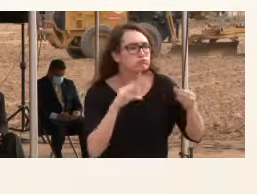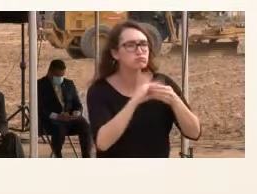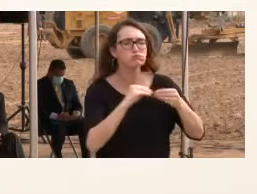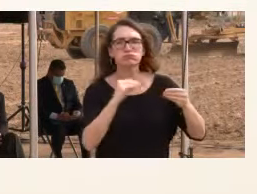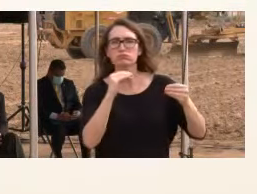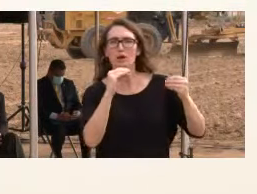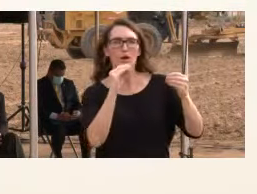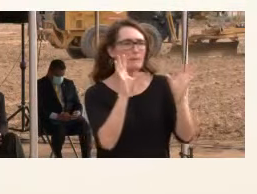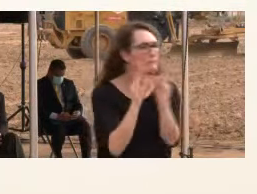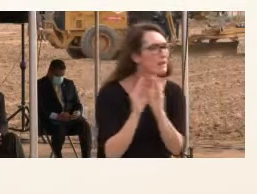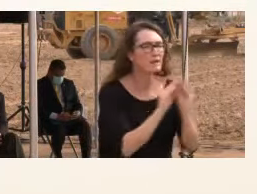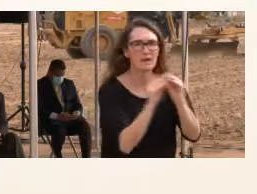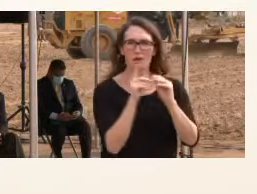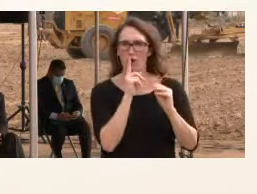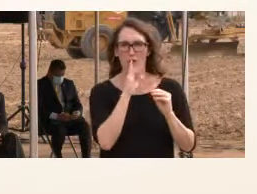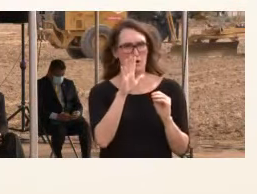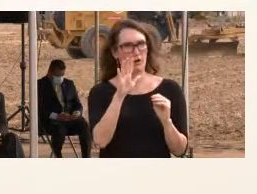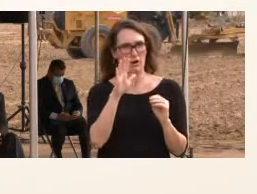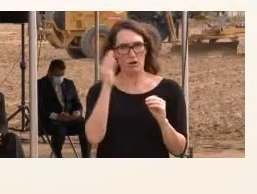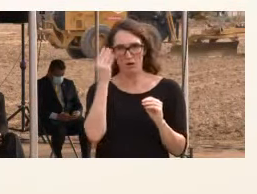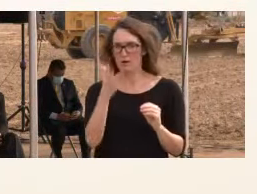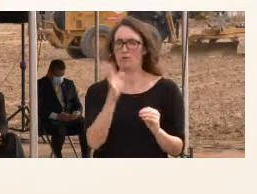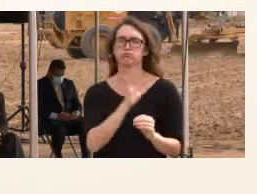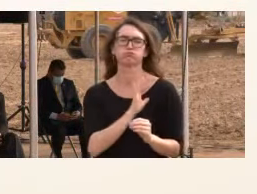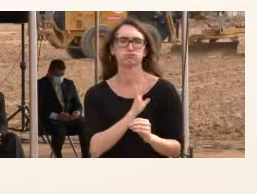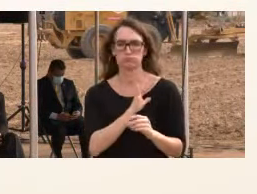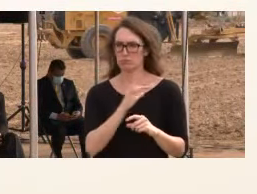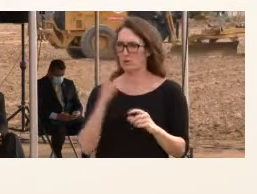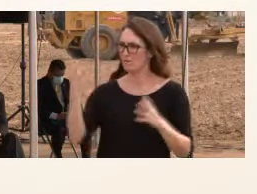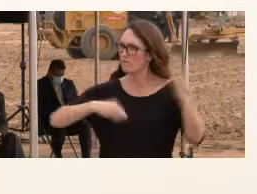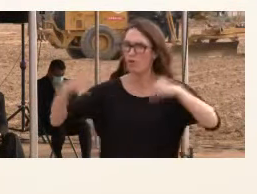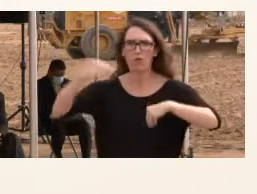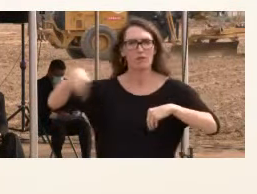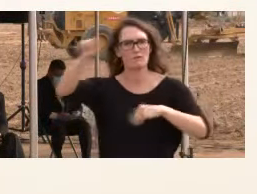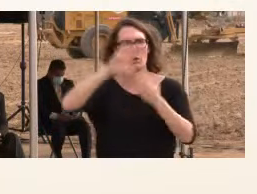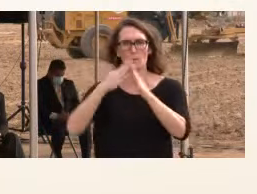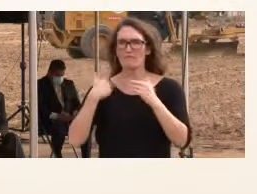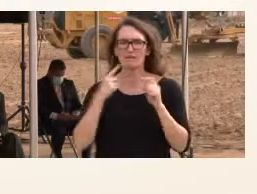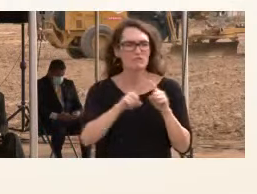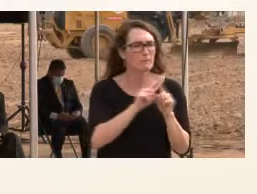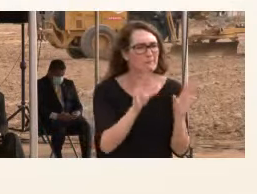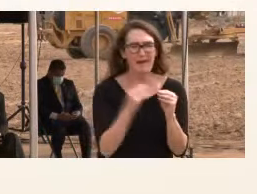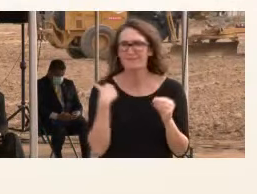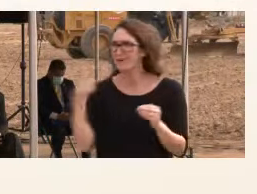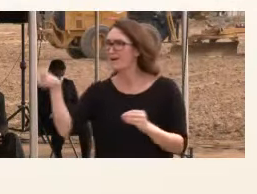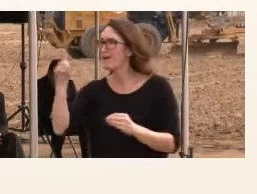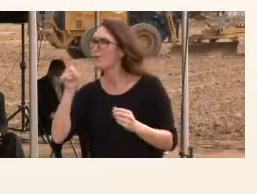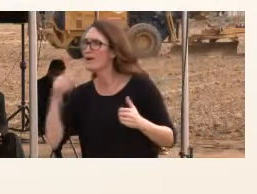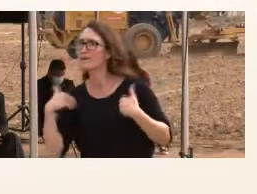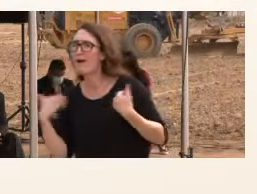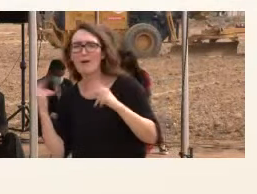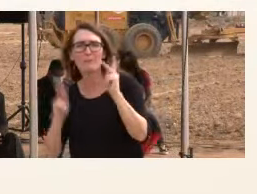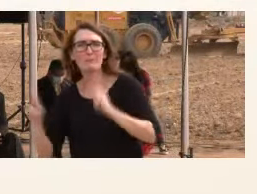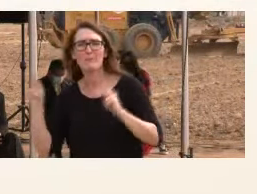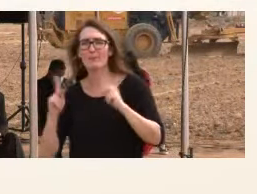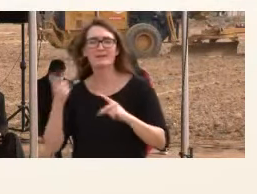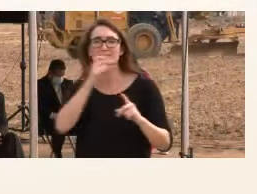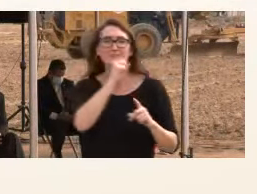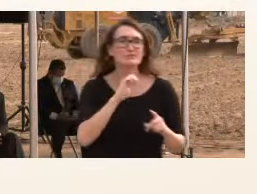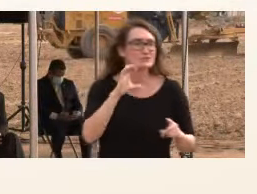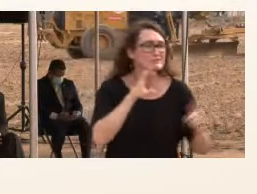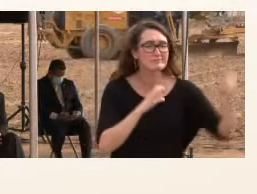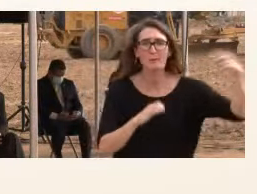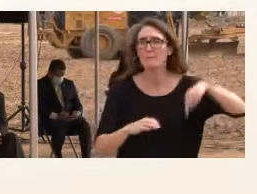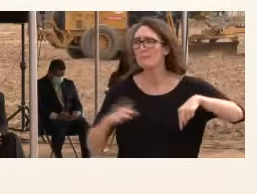was a phenomenal community engagement process. We had young people, we had our